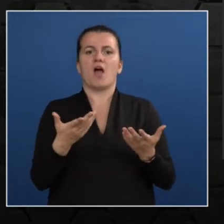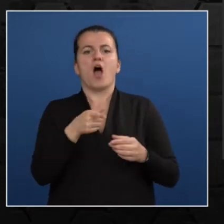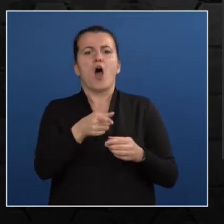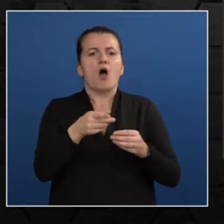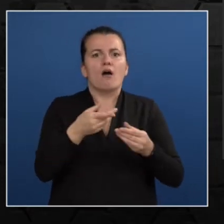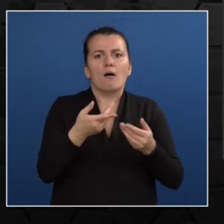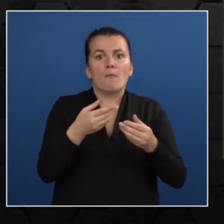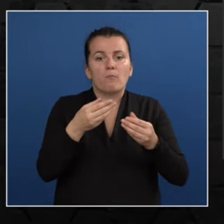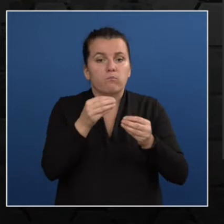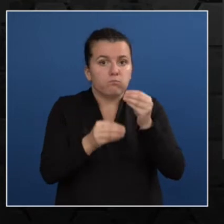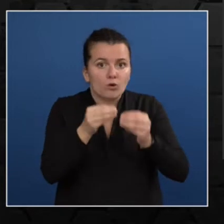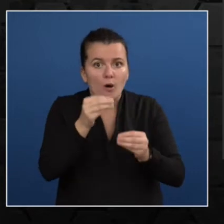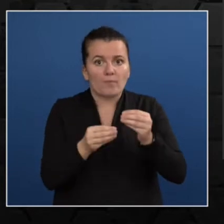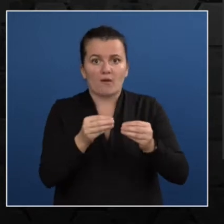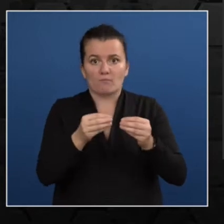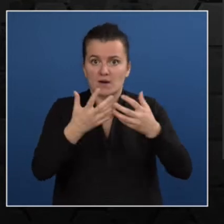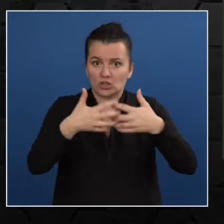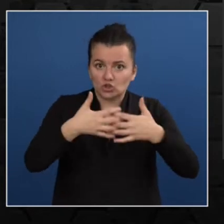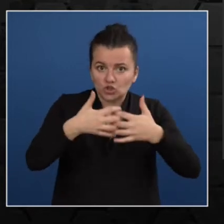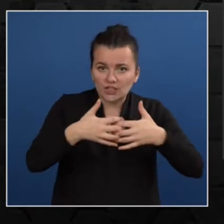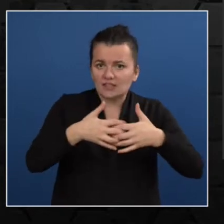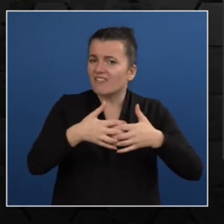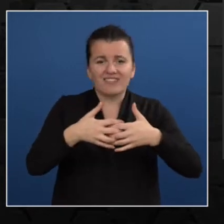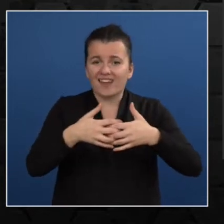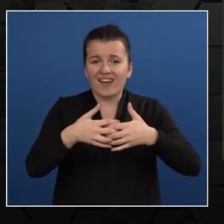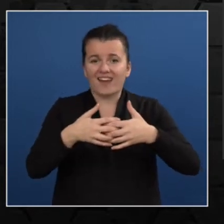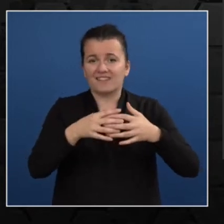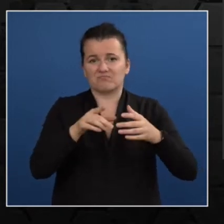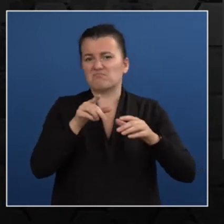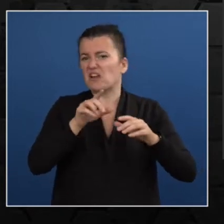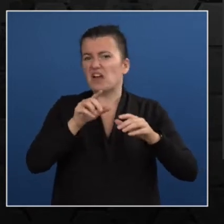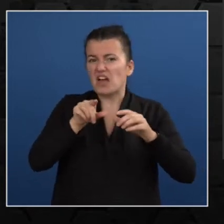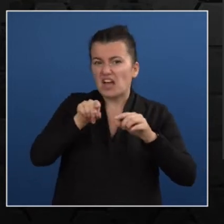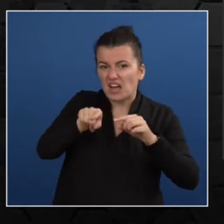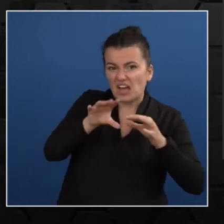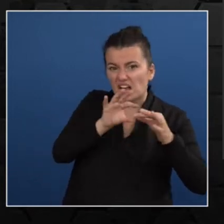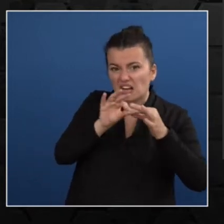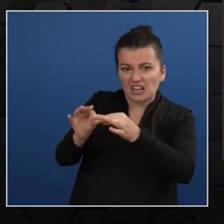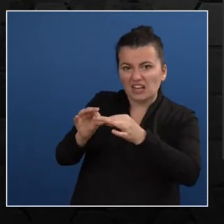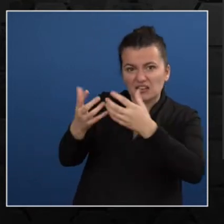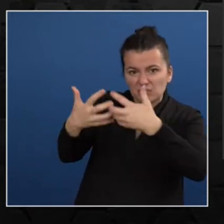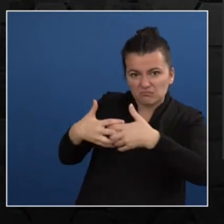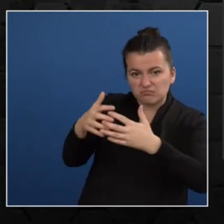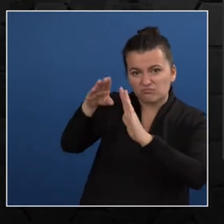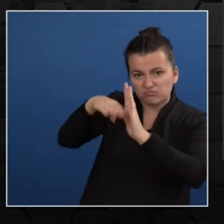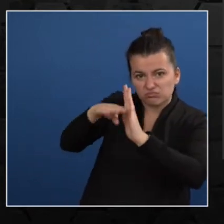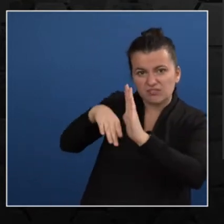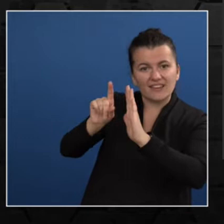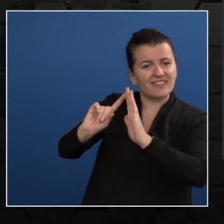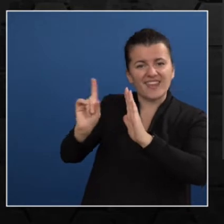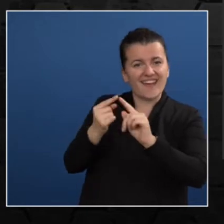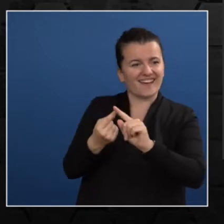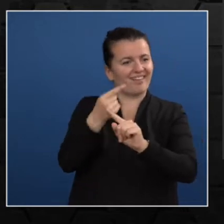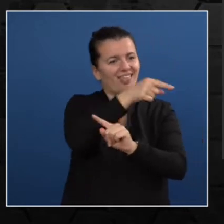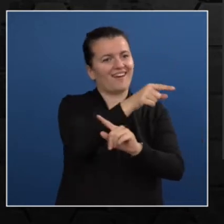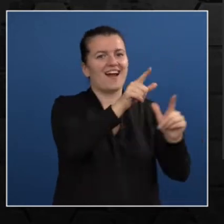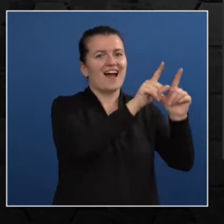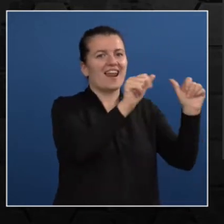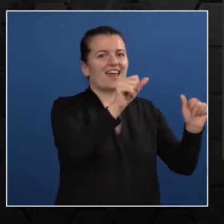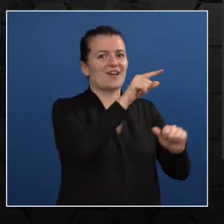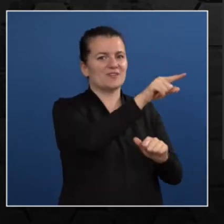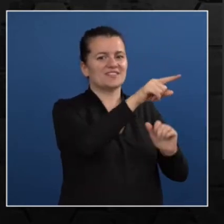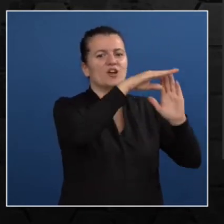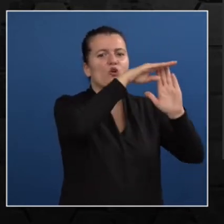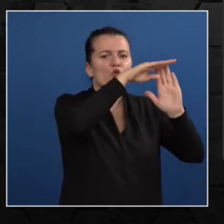your pre-processing stuff, and like all of the rules that you've written for your regex, they